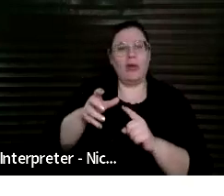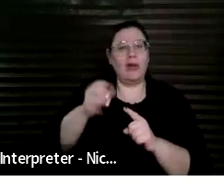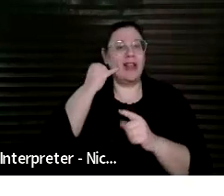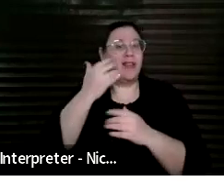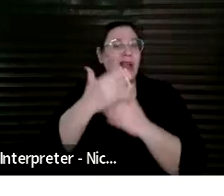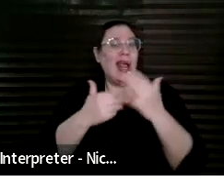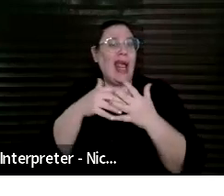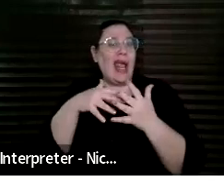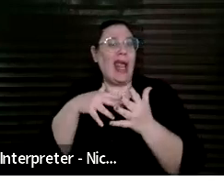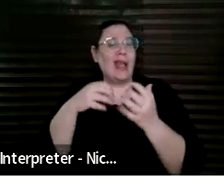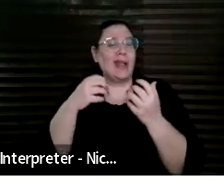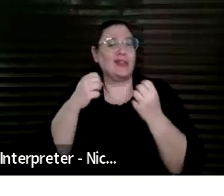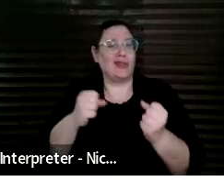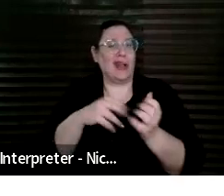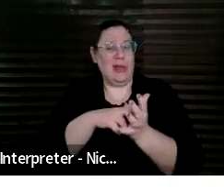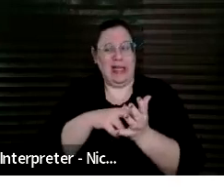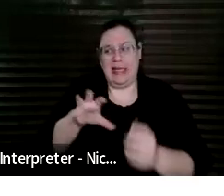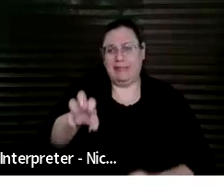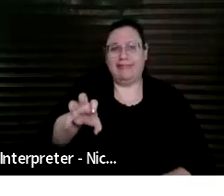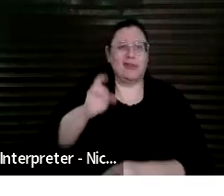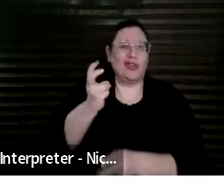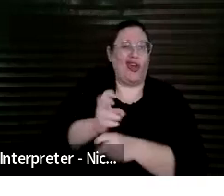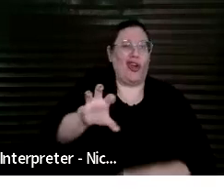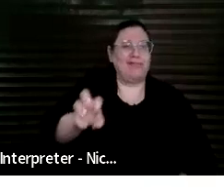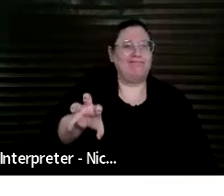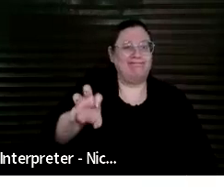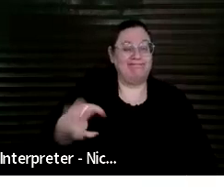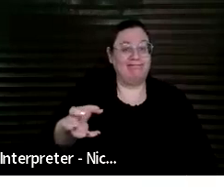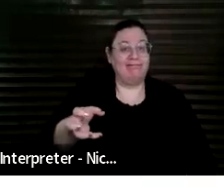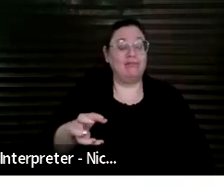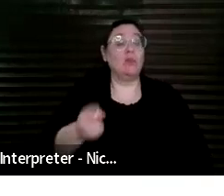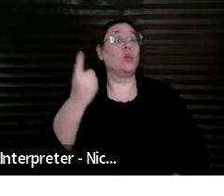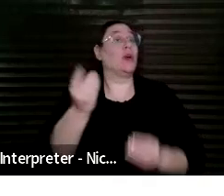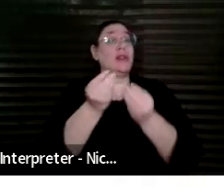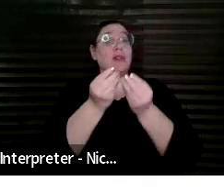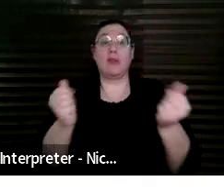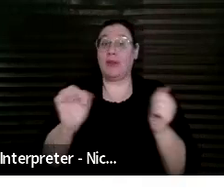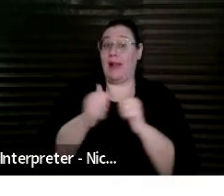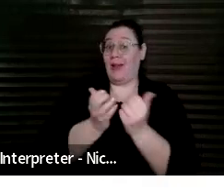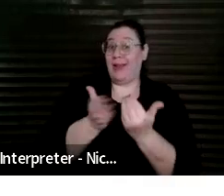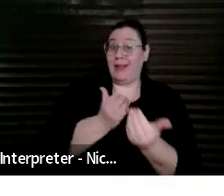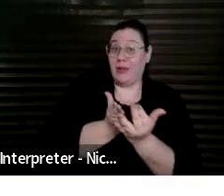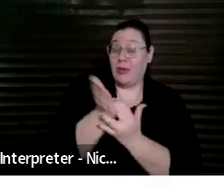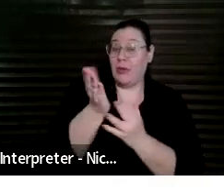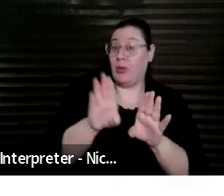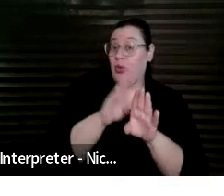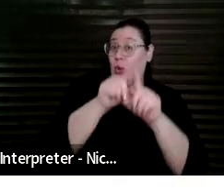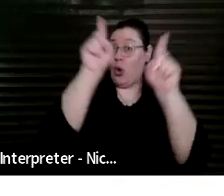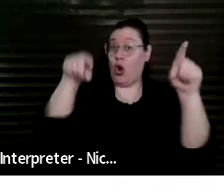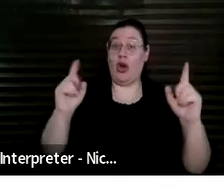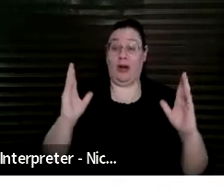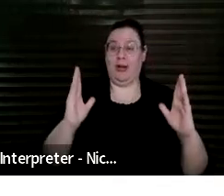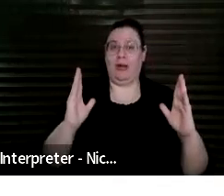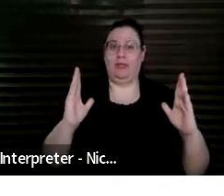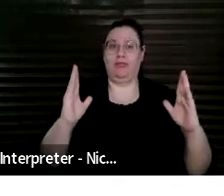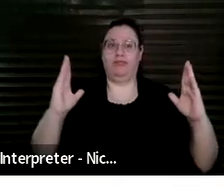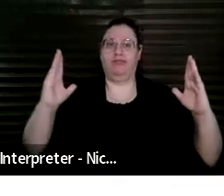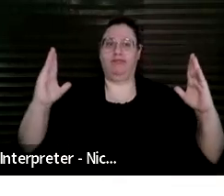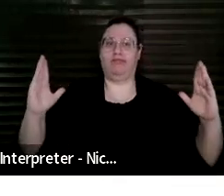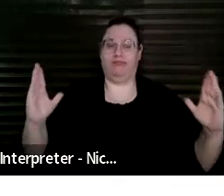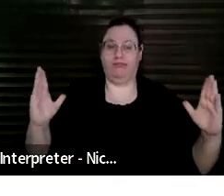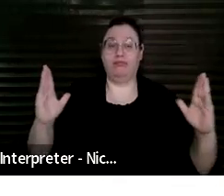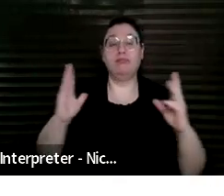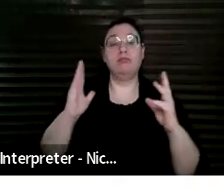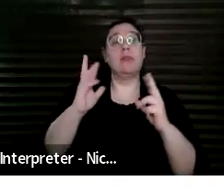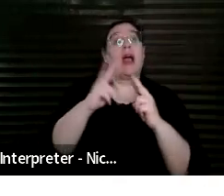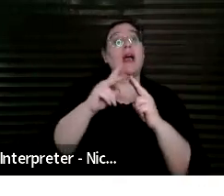strength. One solution for more easily moving through doorways is to widen the doorway either by widening the